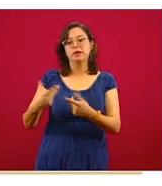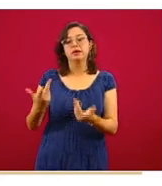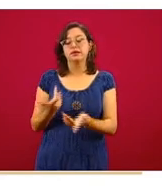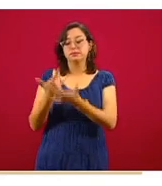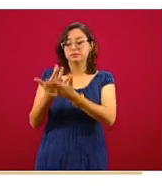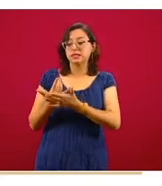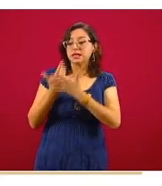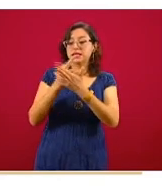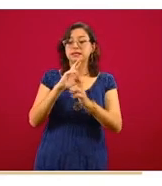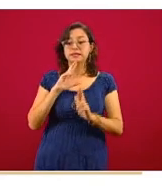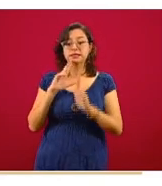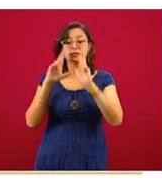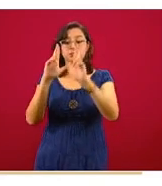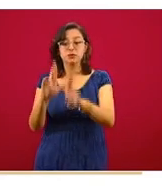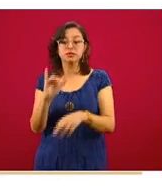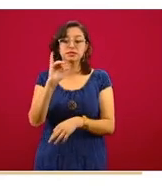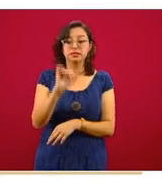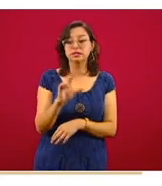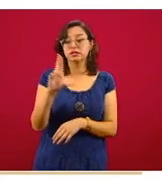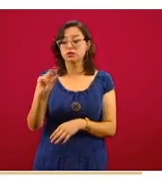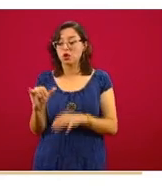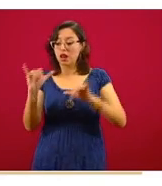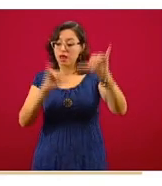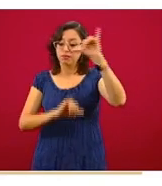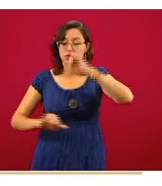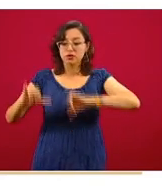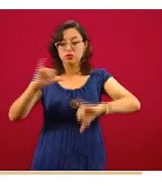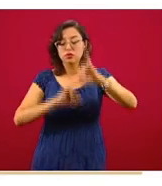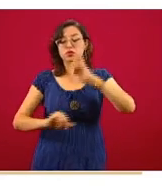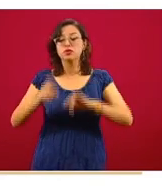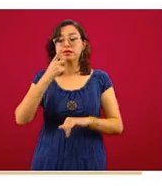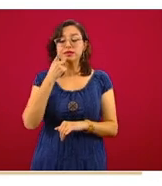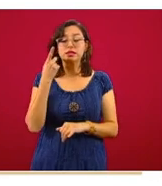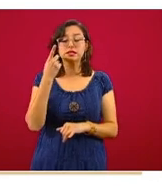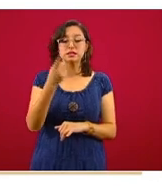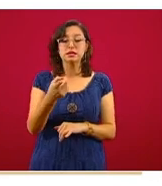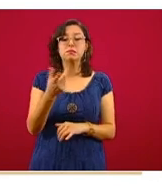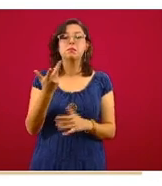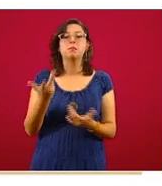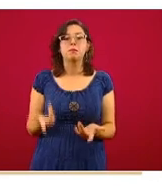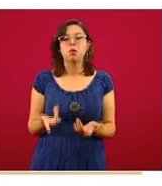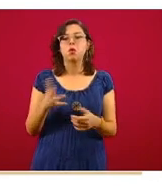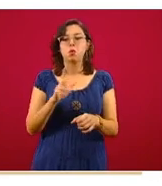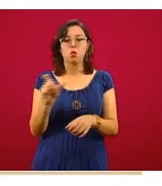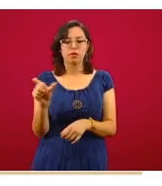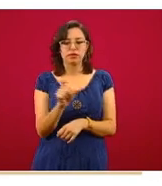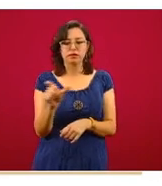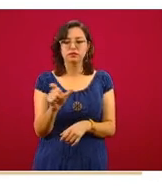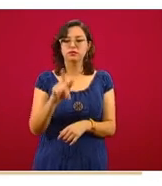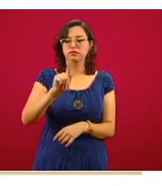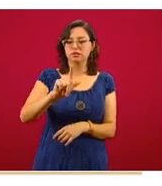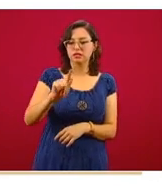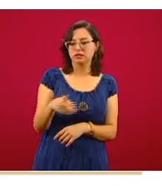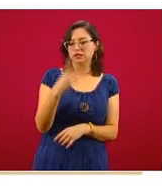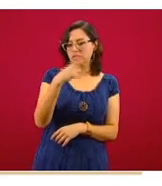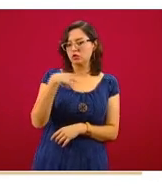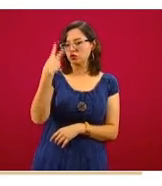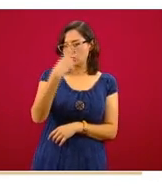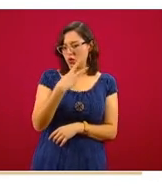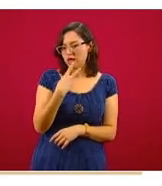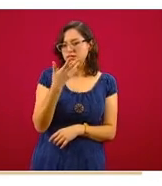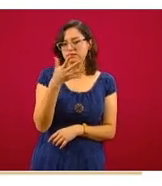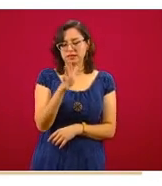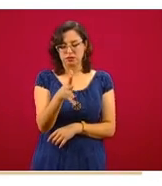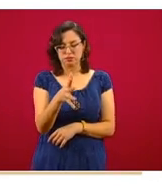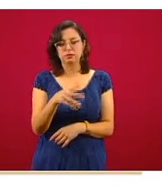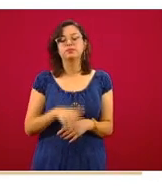distribution per date of beginning of symptoms. The red part is the confirmed cases, the